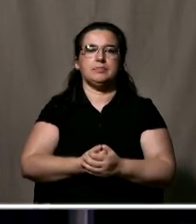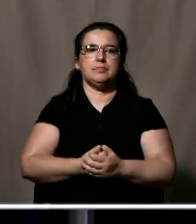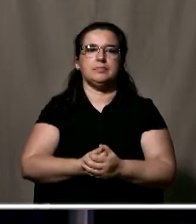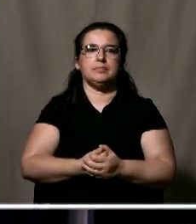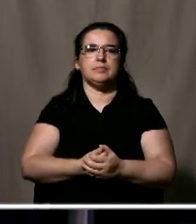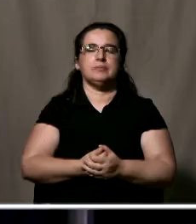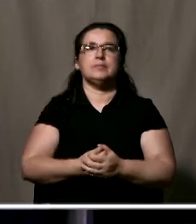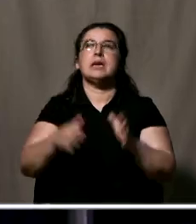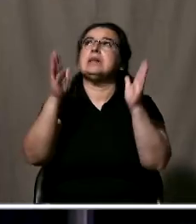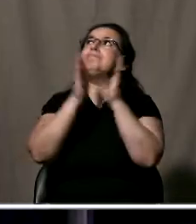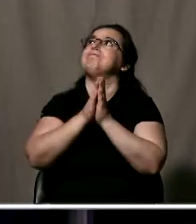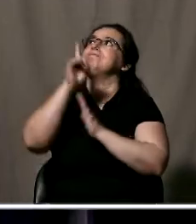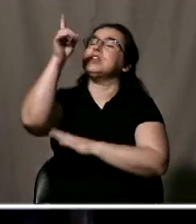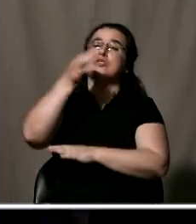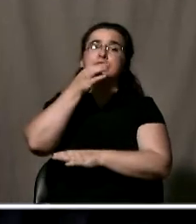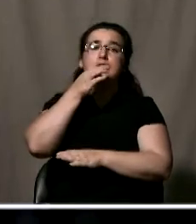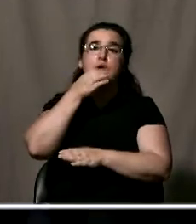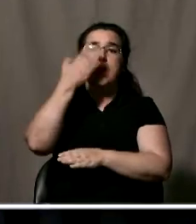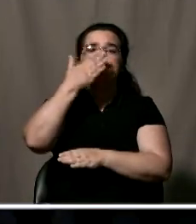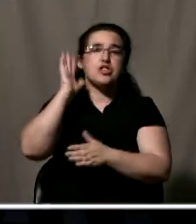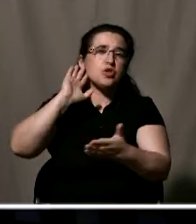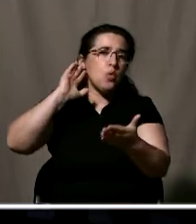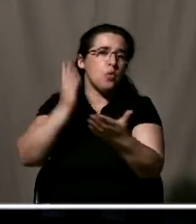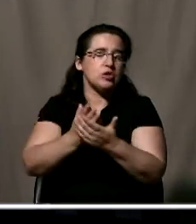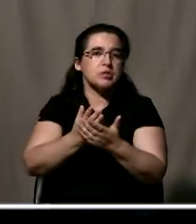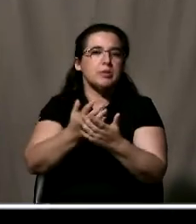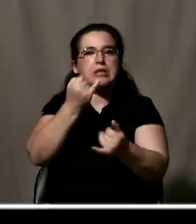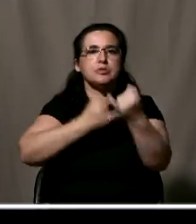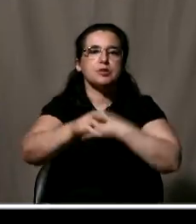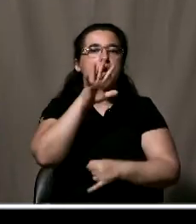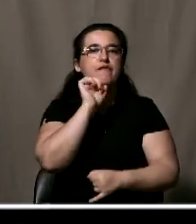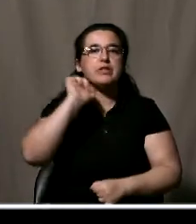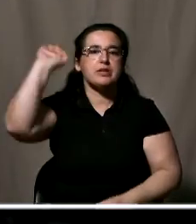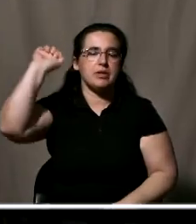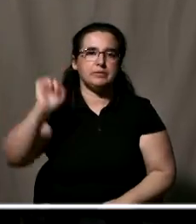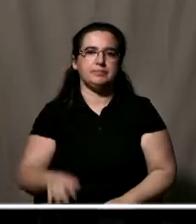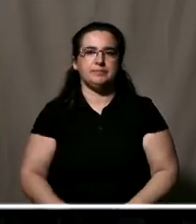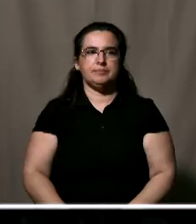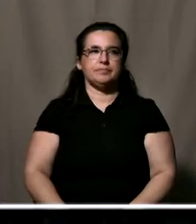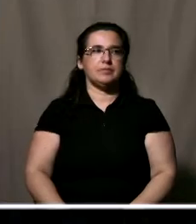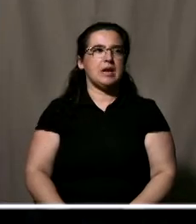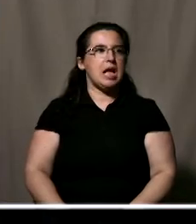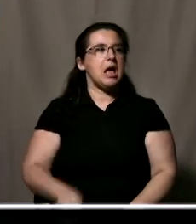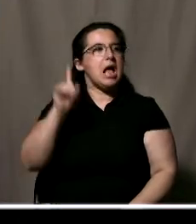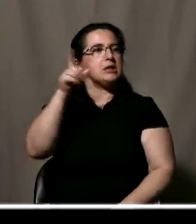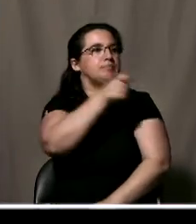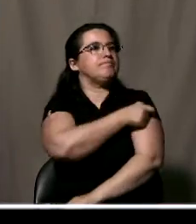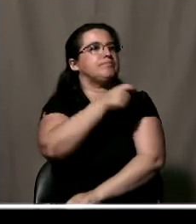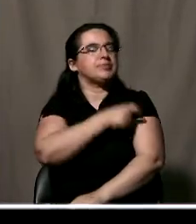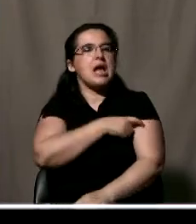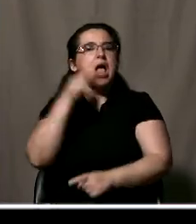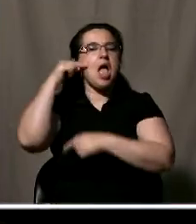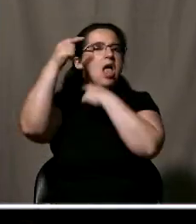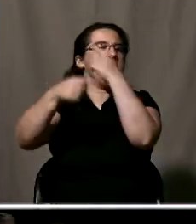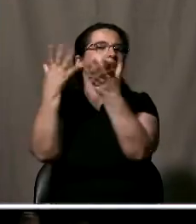us by his son. Deus falou-nos nestes últimos dias pelo filho. Whom he has appointed heir of all things. A quem constituiu herdeiro de tudo.